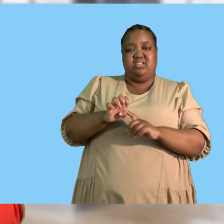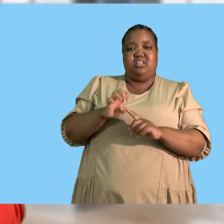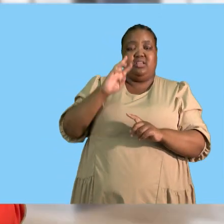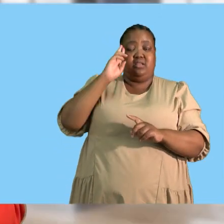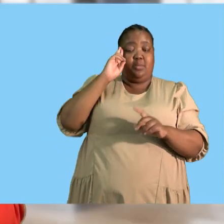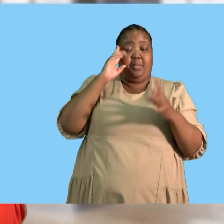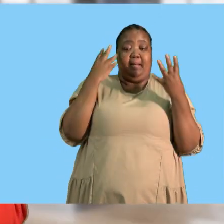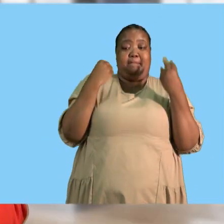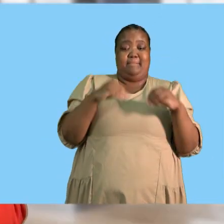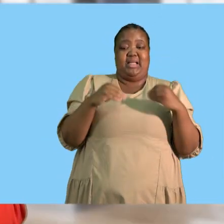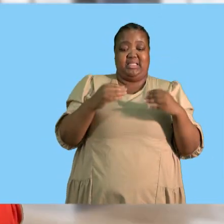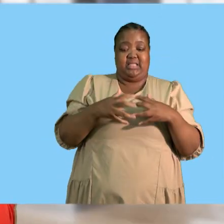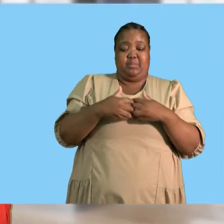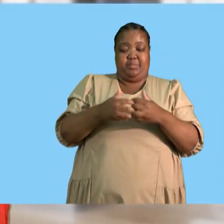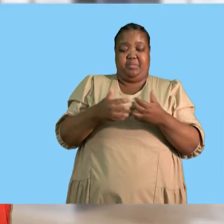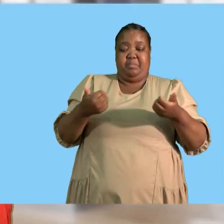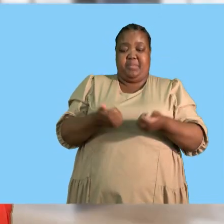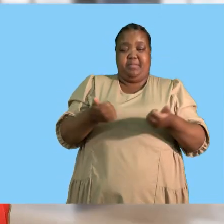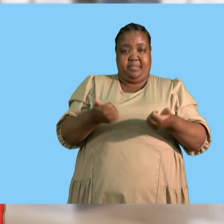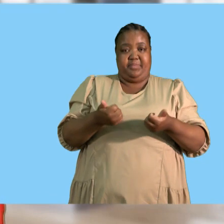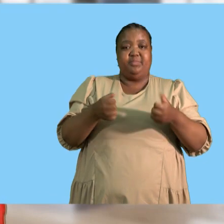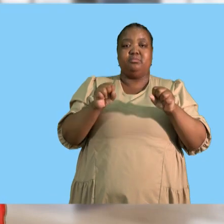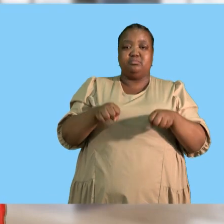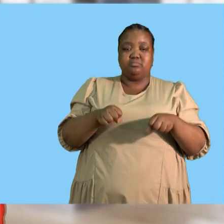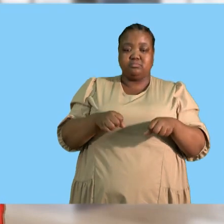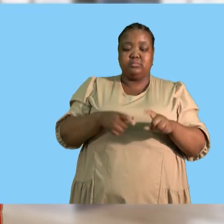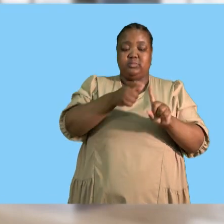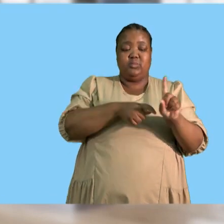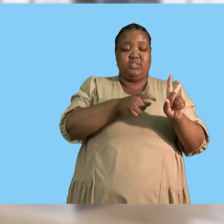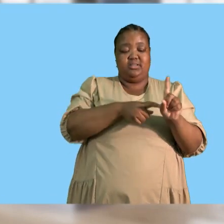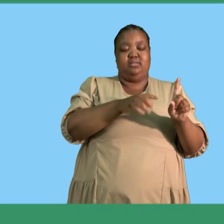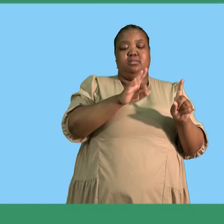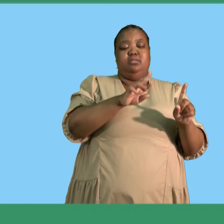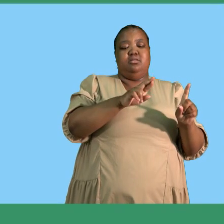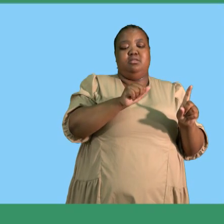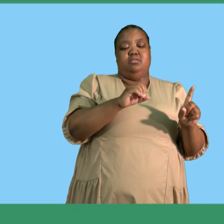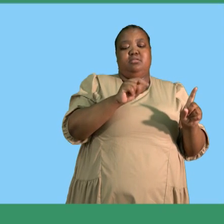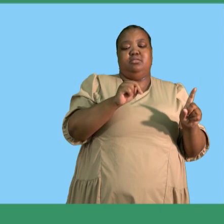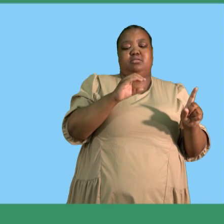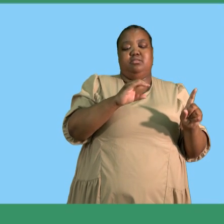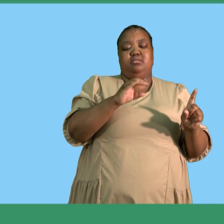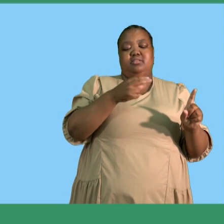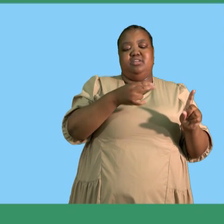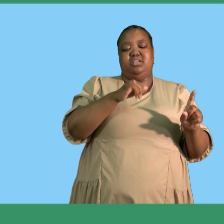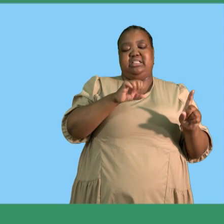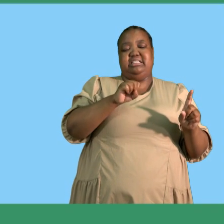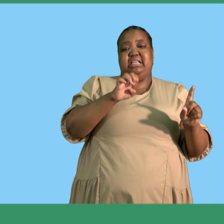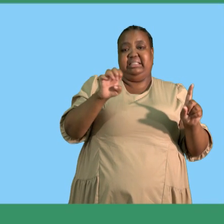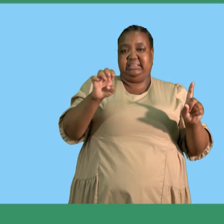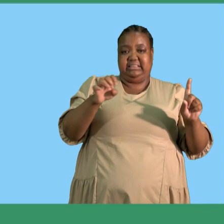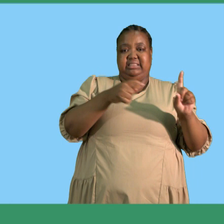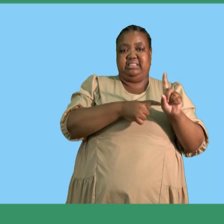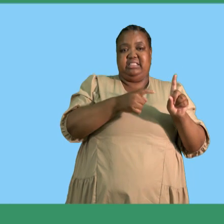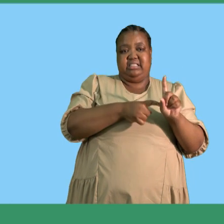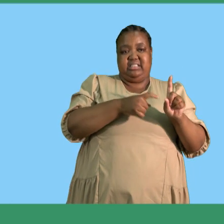an existing business. So the franchisee will have to obtain a license